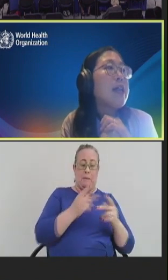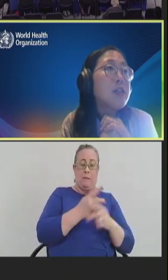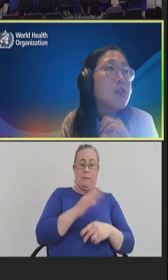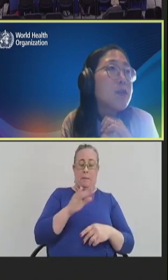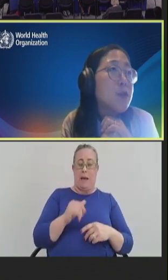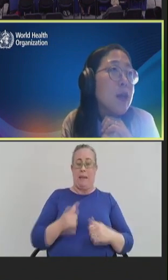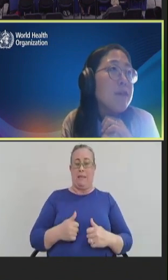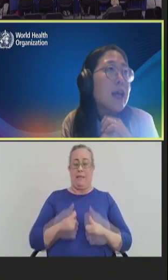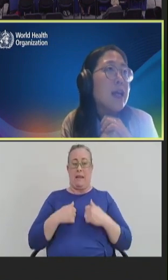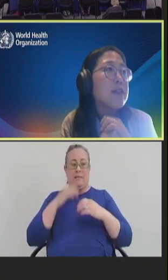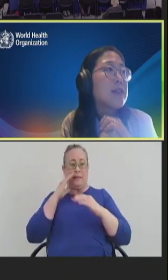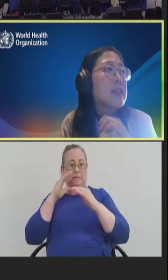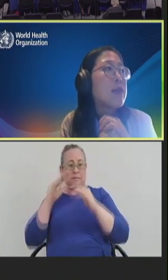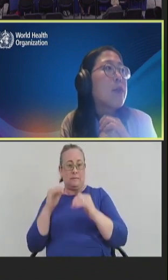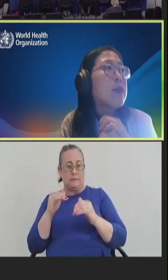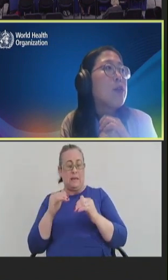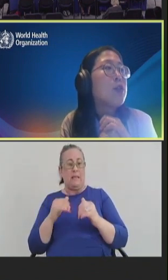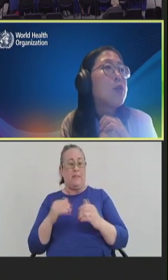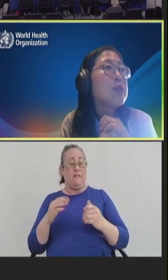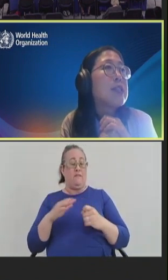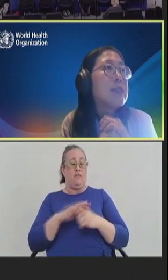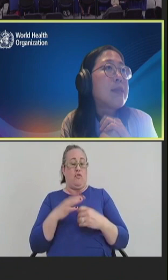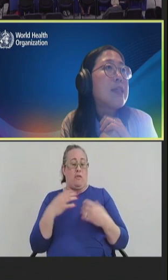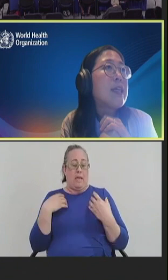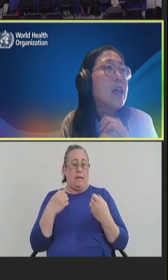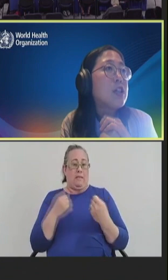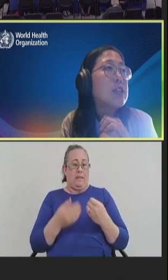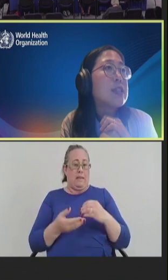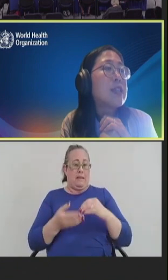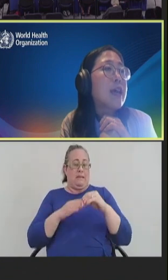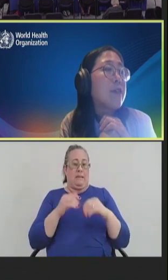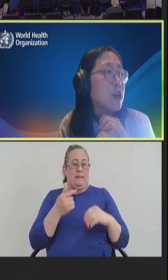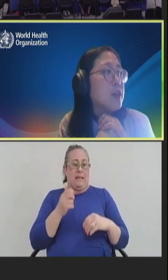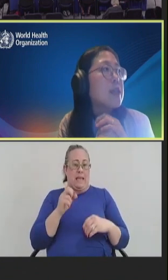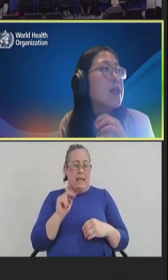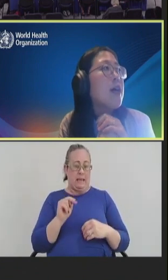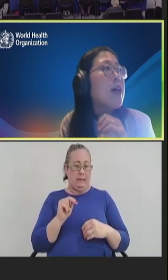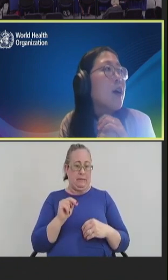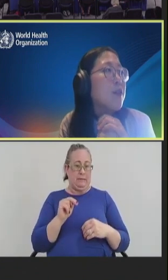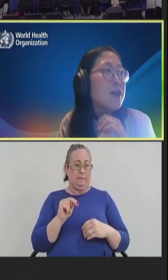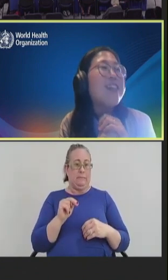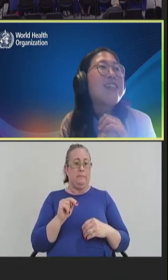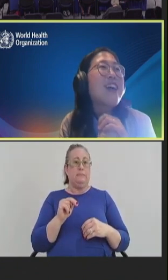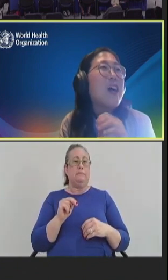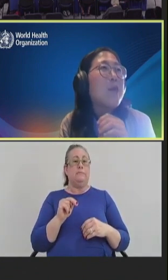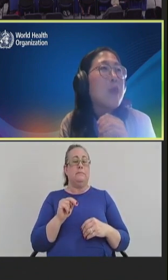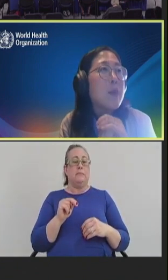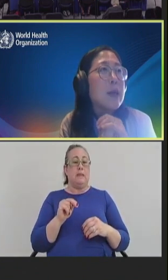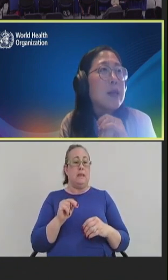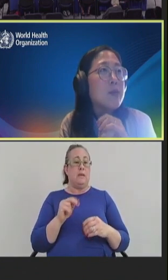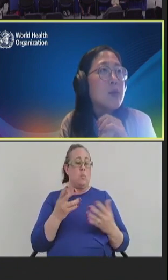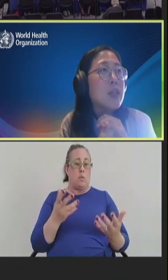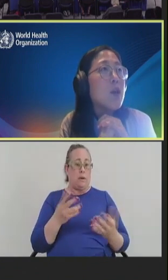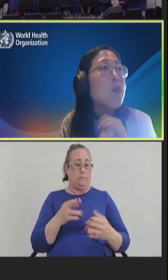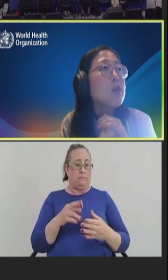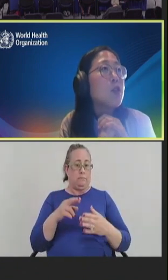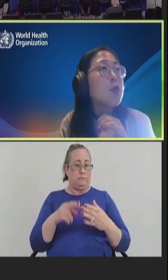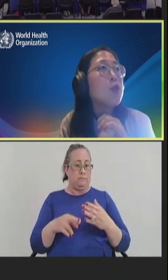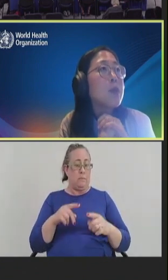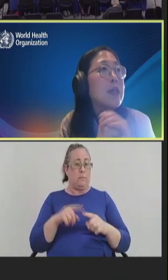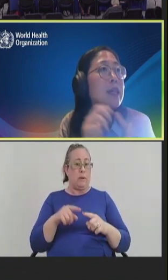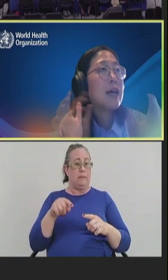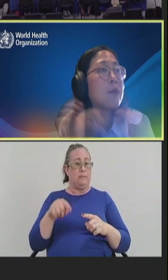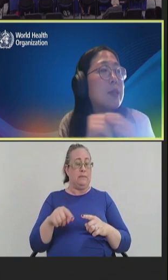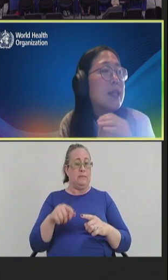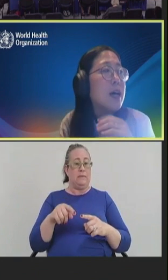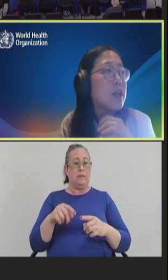and years of full health gain. This is equivalent to disability adjusted life years averted, but this term was used